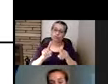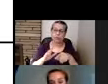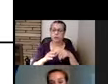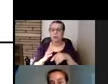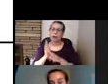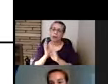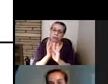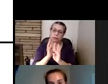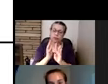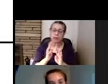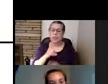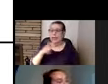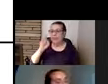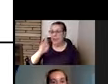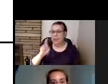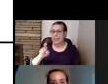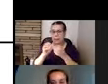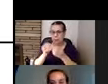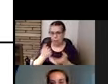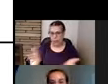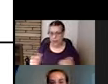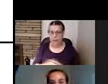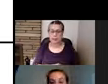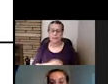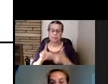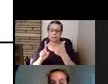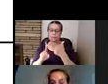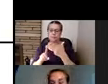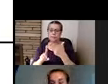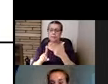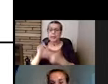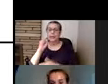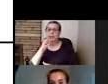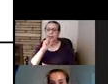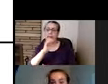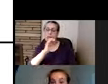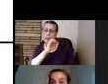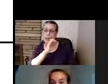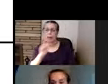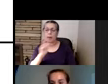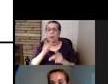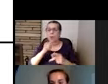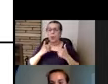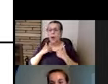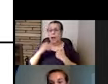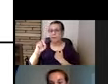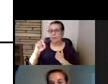with a demonstrated need for amenities. Three, prioritize seniors and riders with disabilities. These